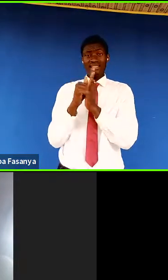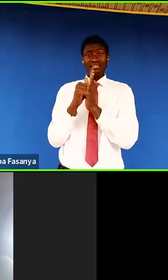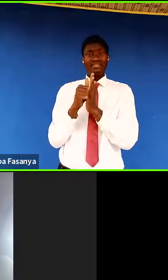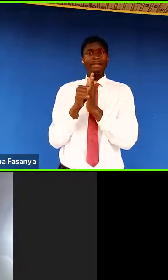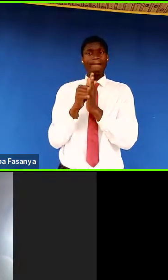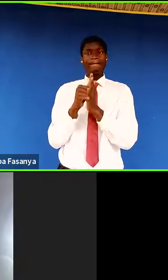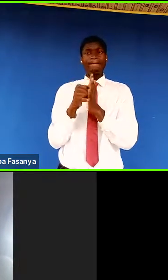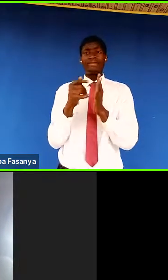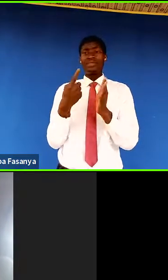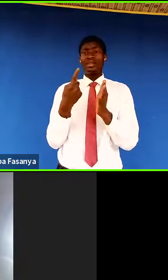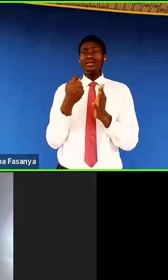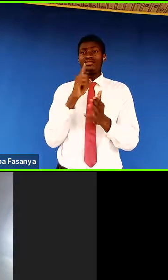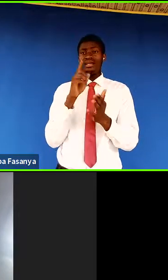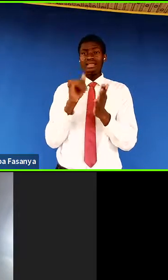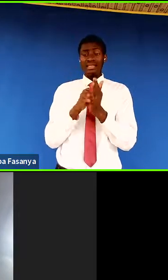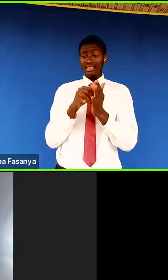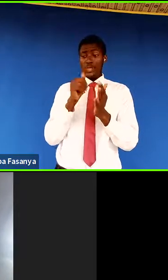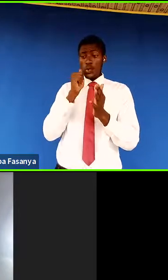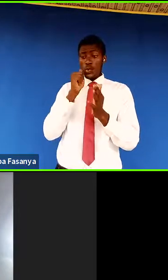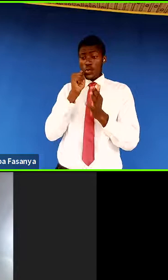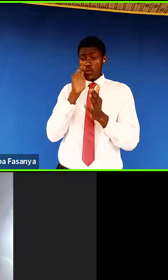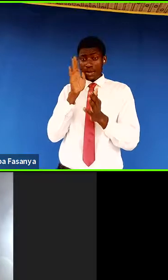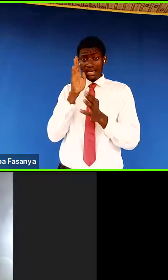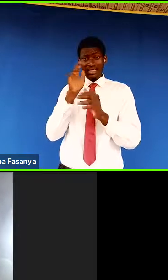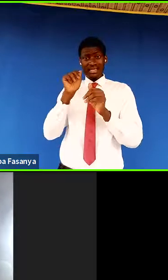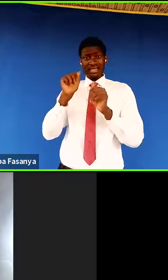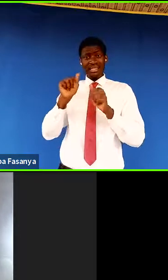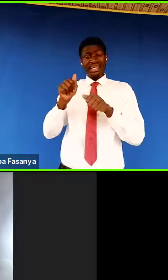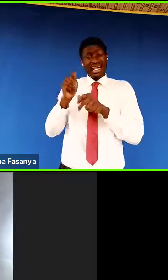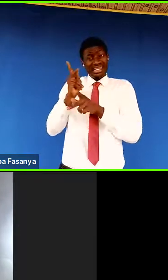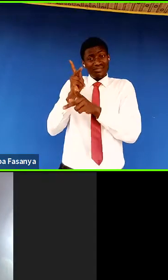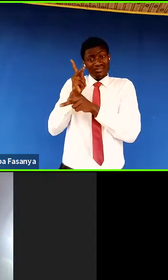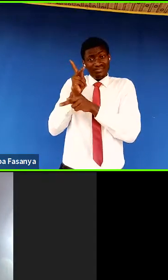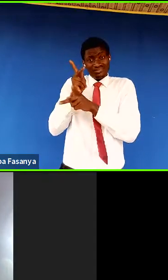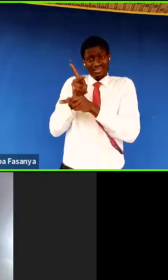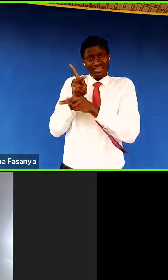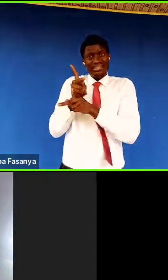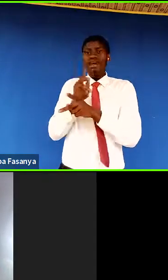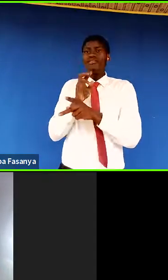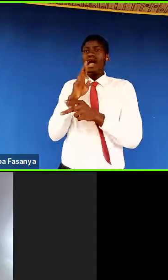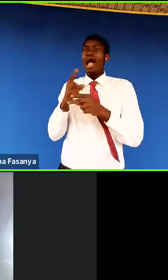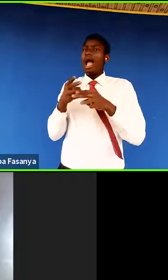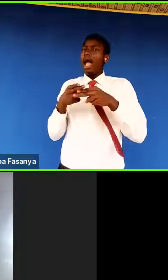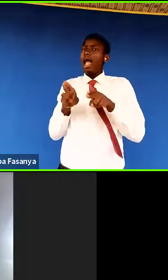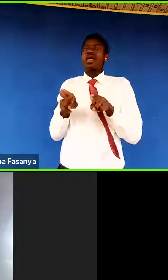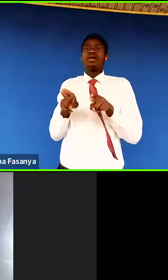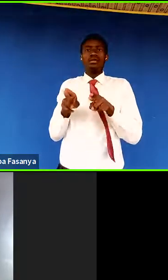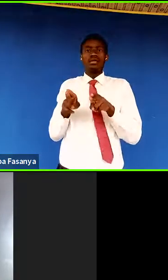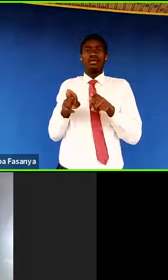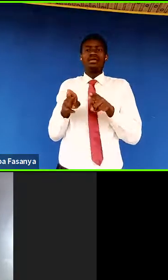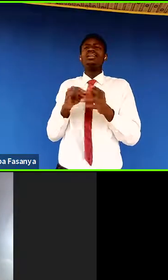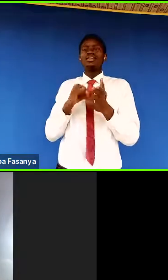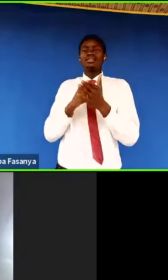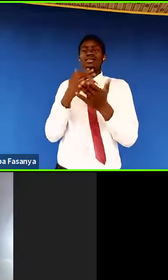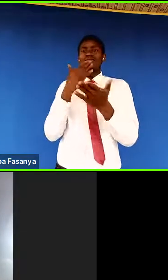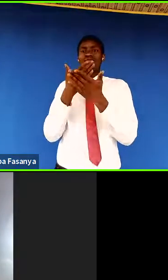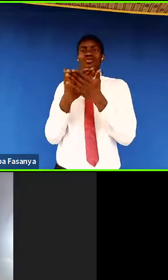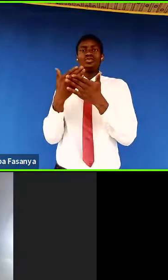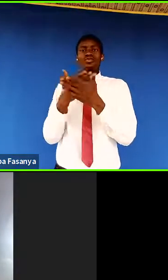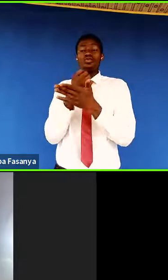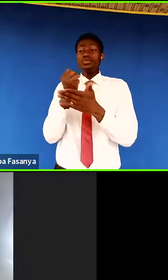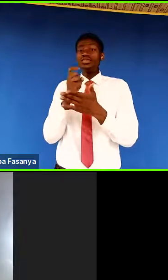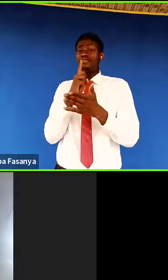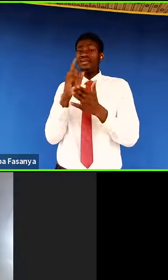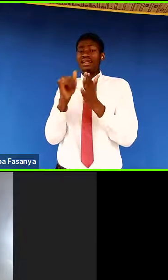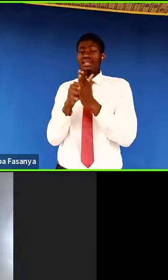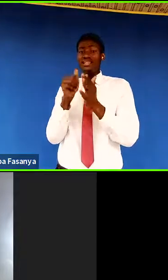The fact that a woman can preserve her egg. It's good news. The fact that a woman can preserve her